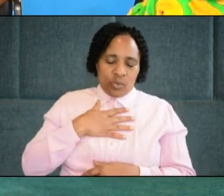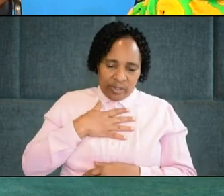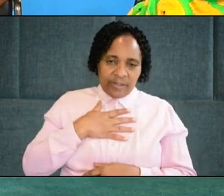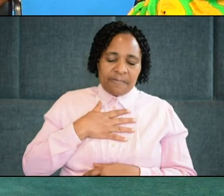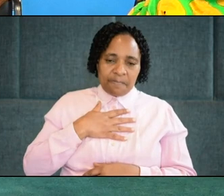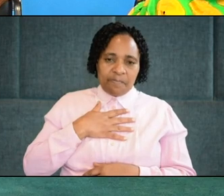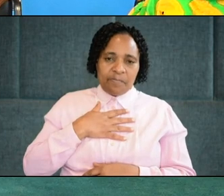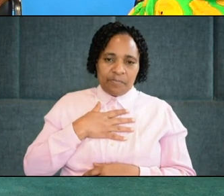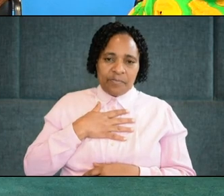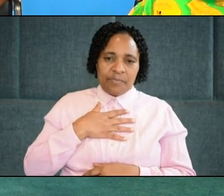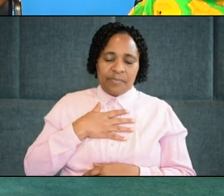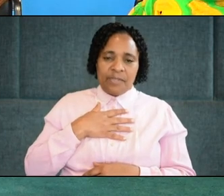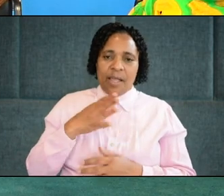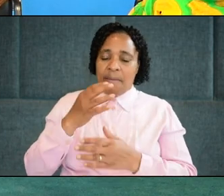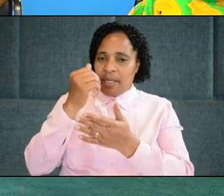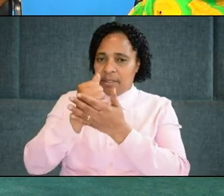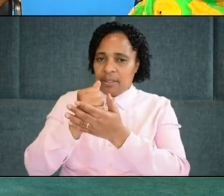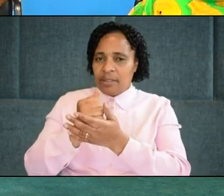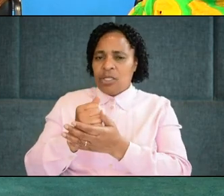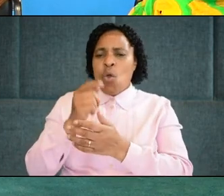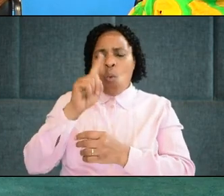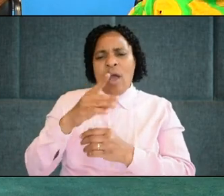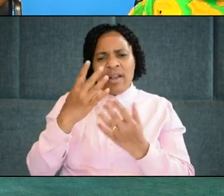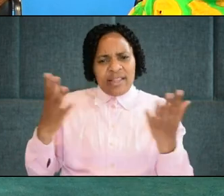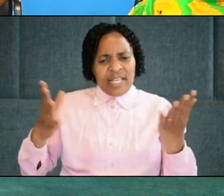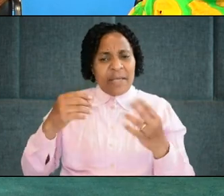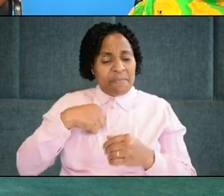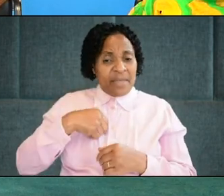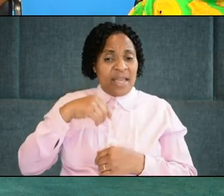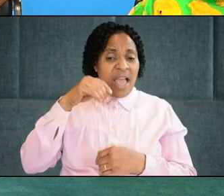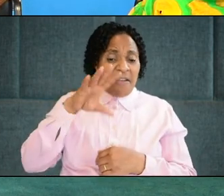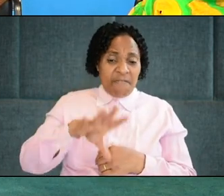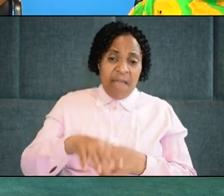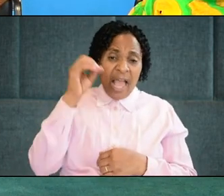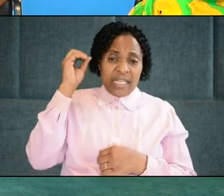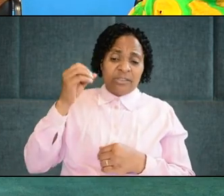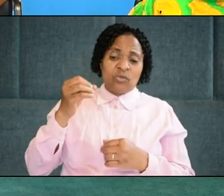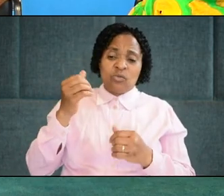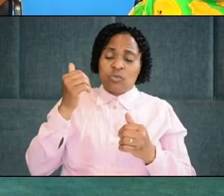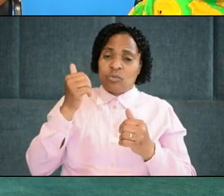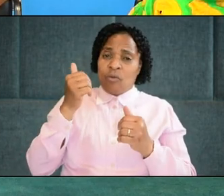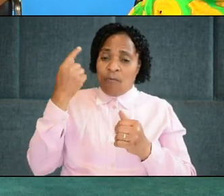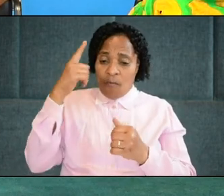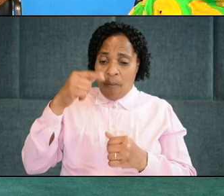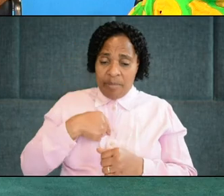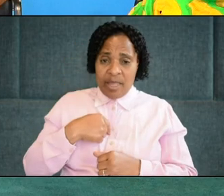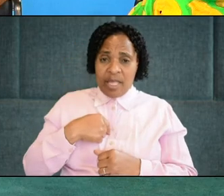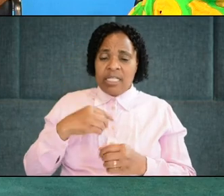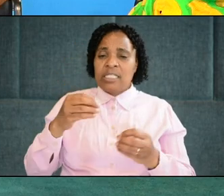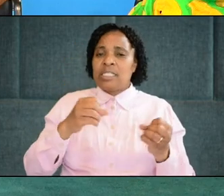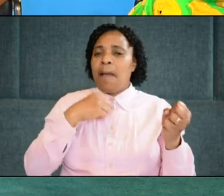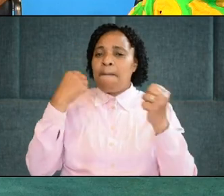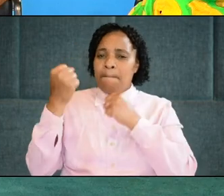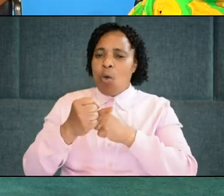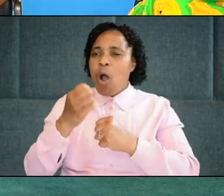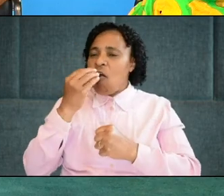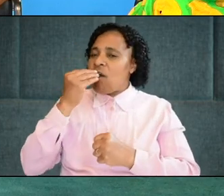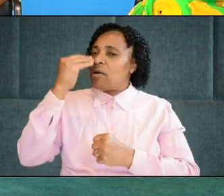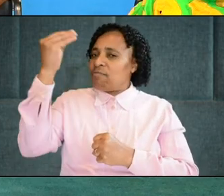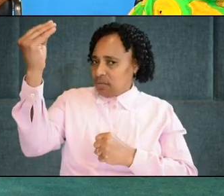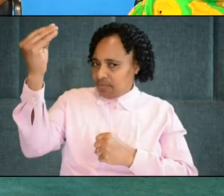Amen. And one thing I find that stands out greatly for me is the power of an oath, the power of a